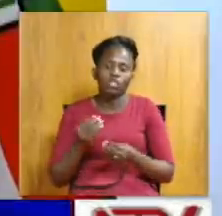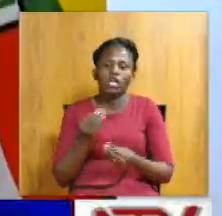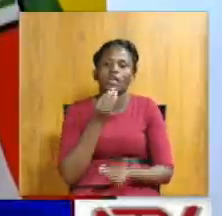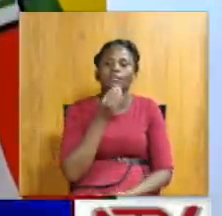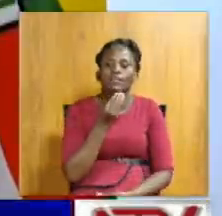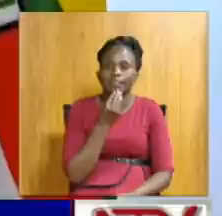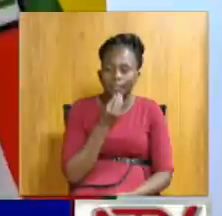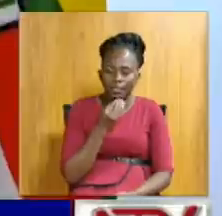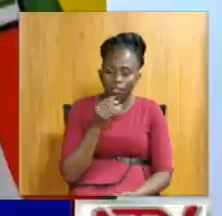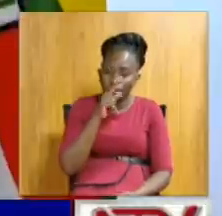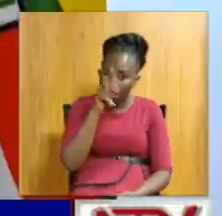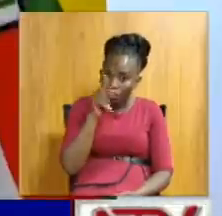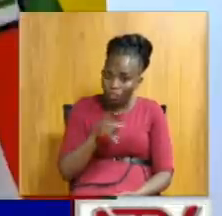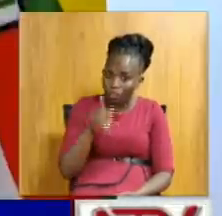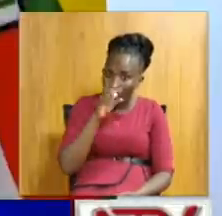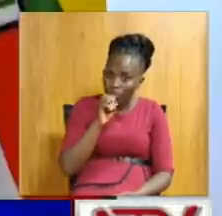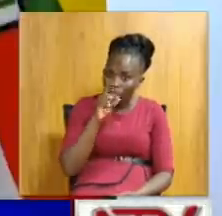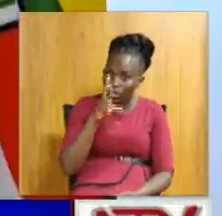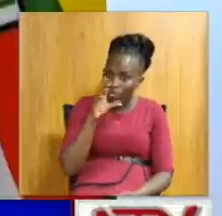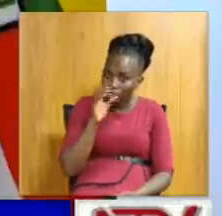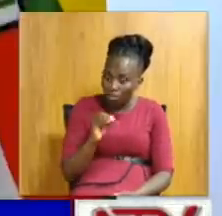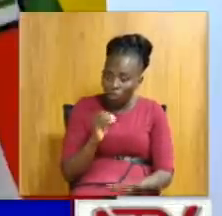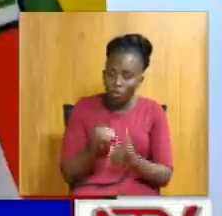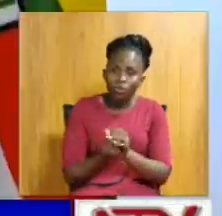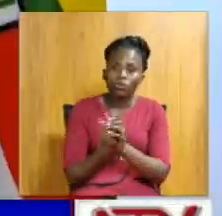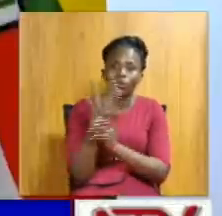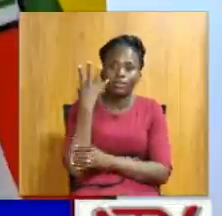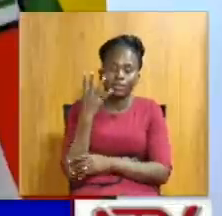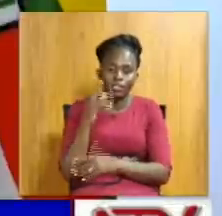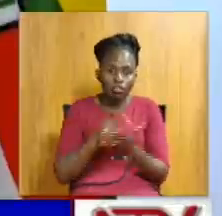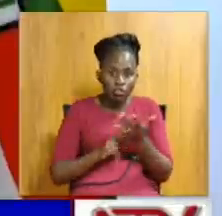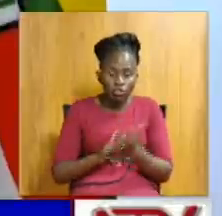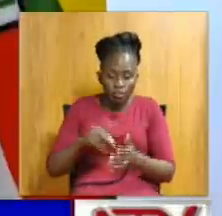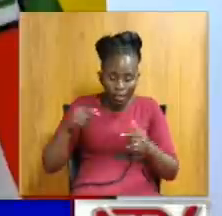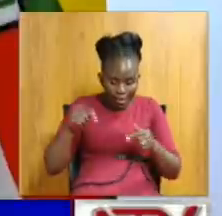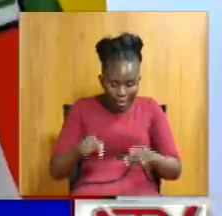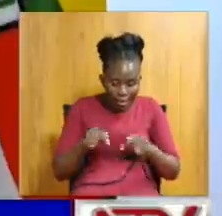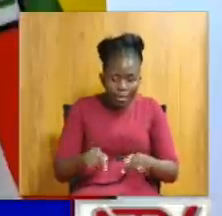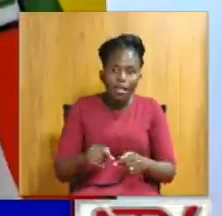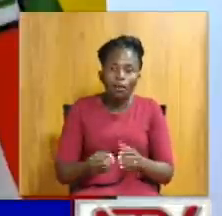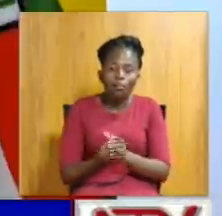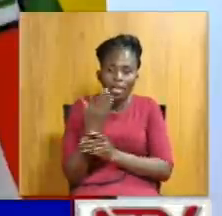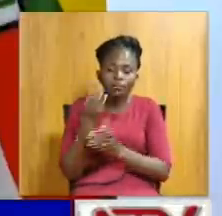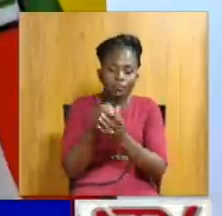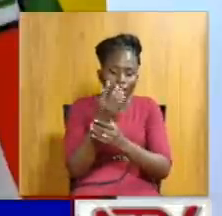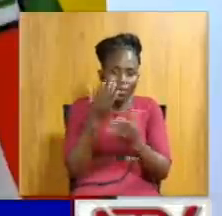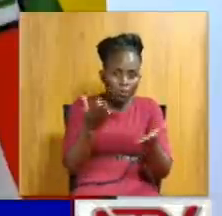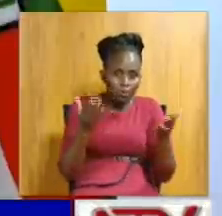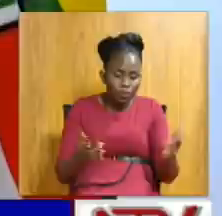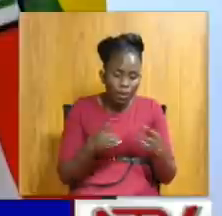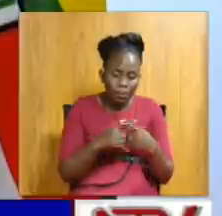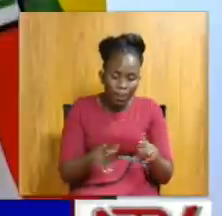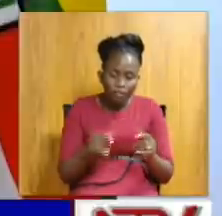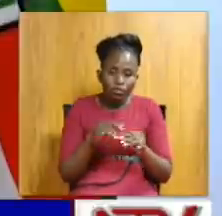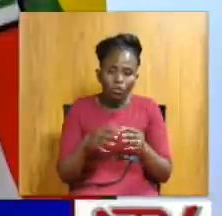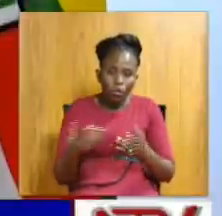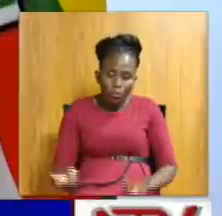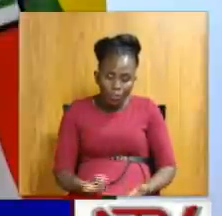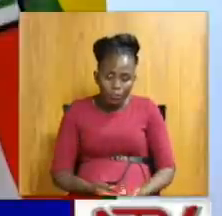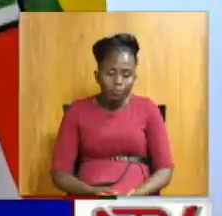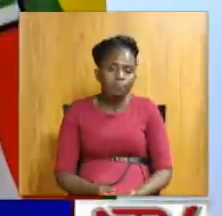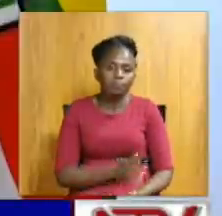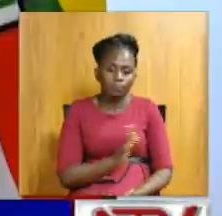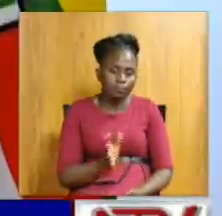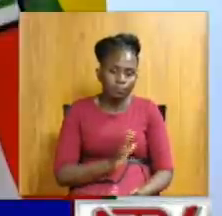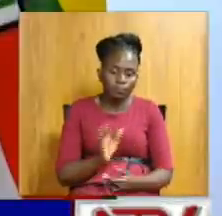With zero grazing, using planted grass that is cut and fed to the cattle in the shed, 1 acre would support 8